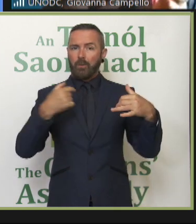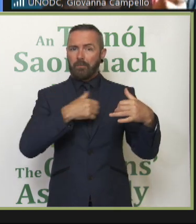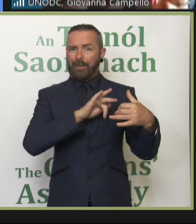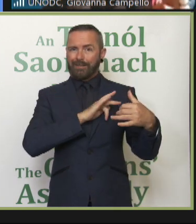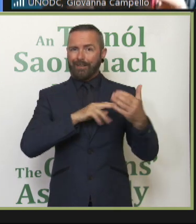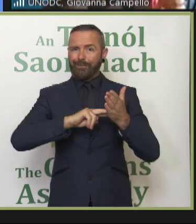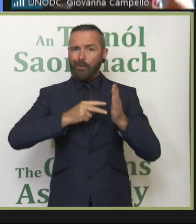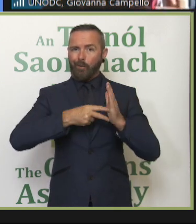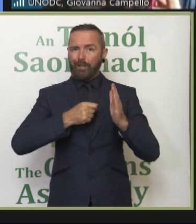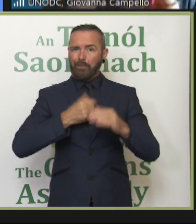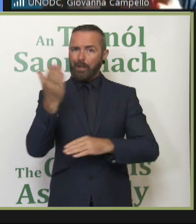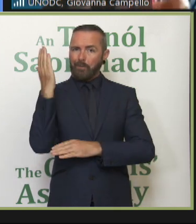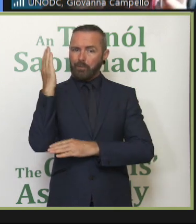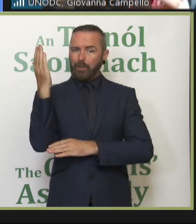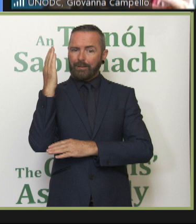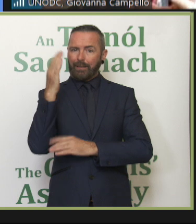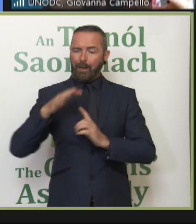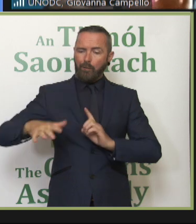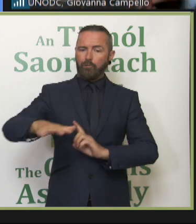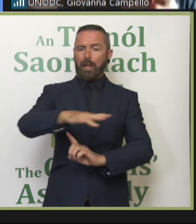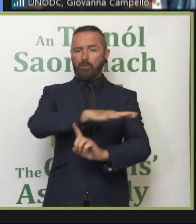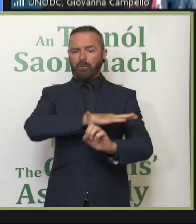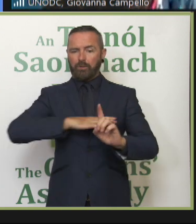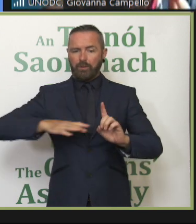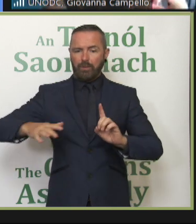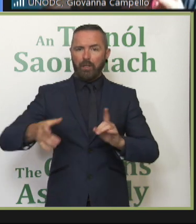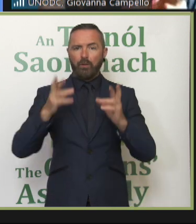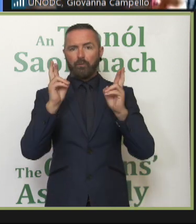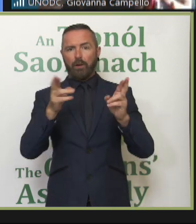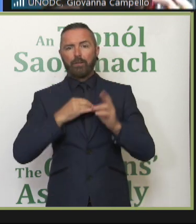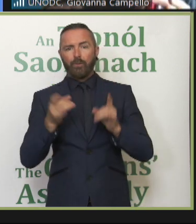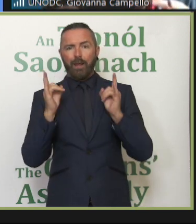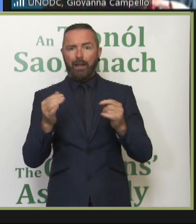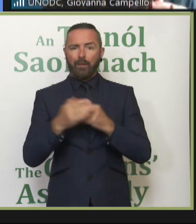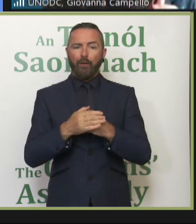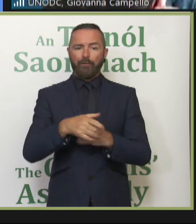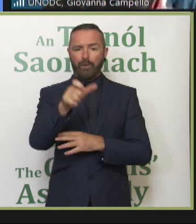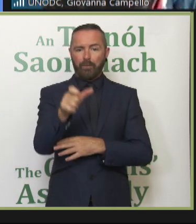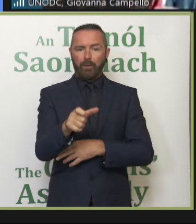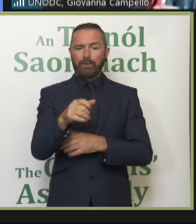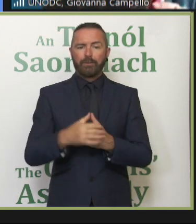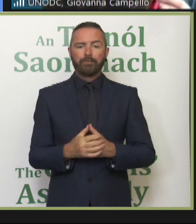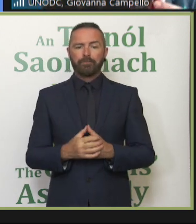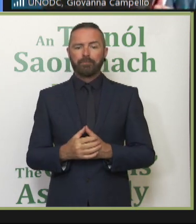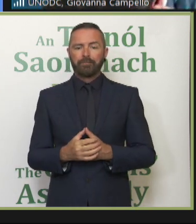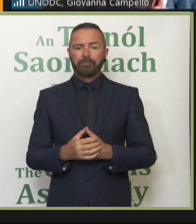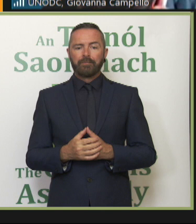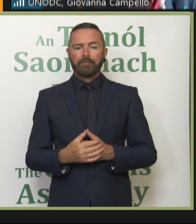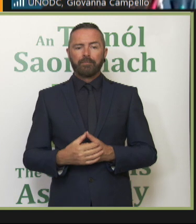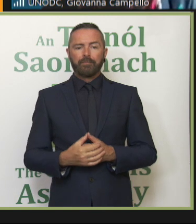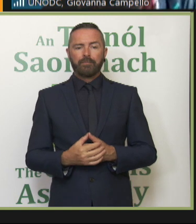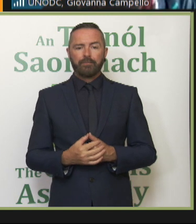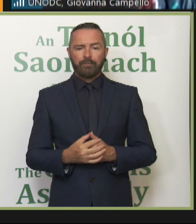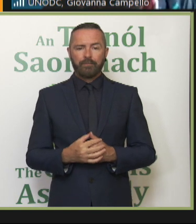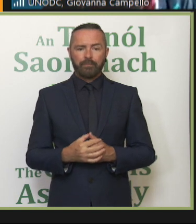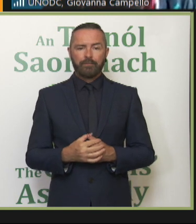my presentation a bit around the right of health to health of different groups of people. And the first one that